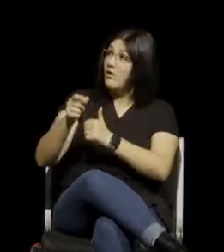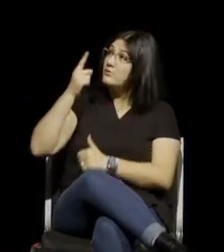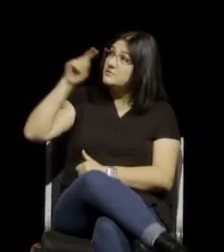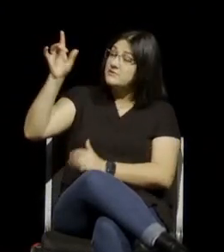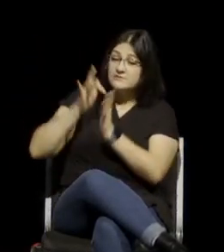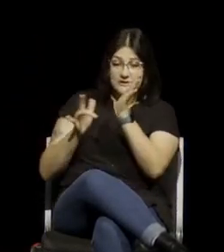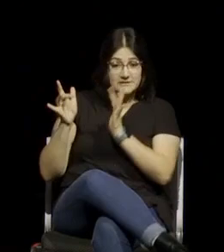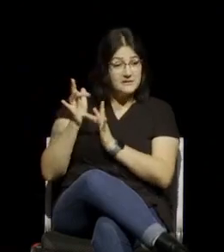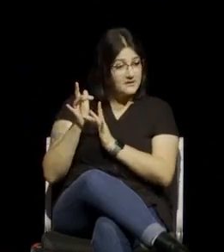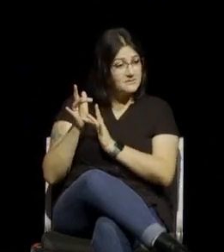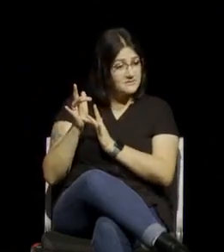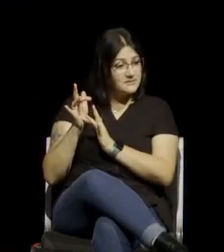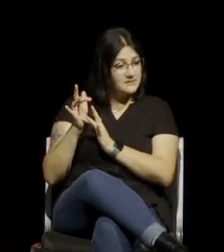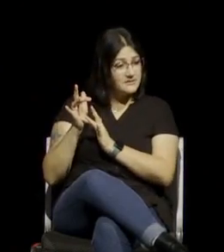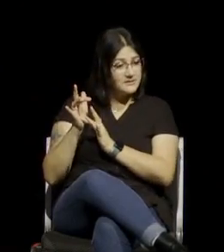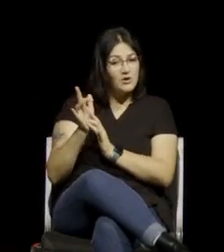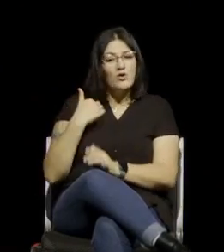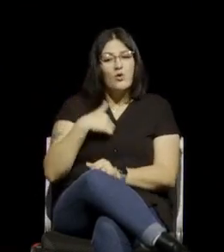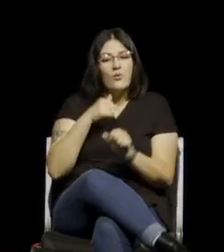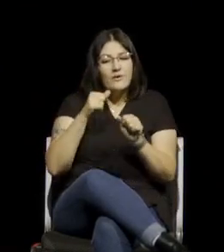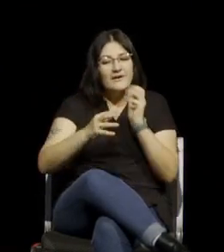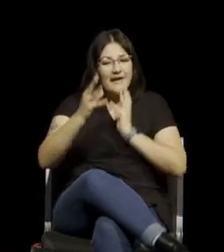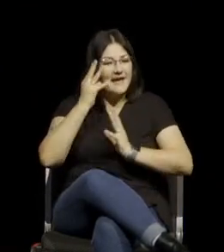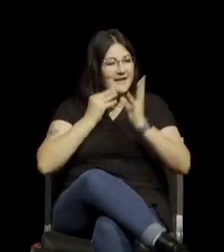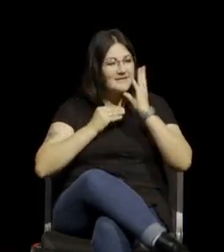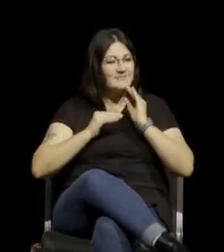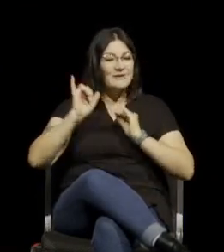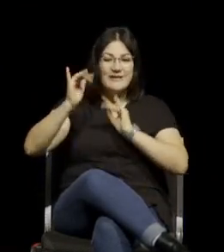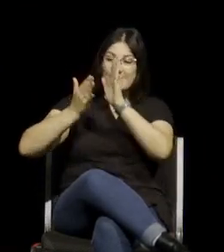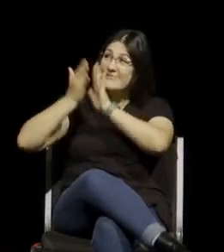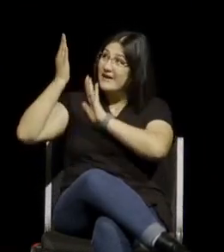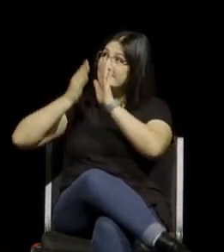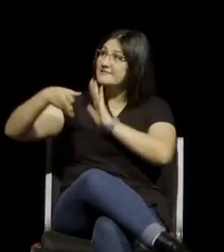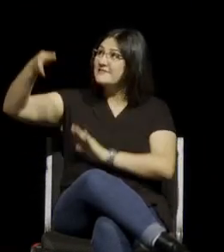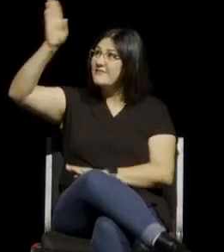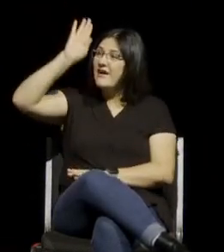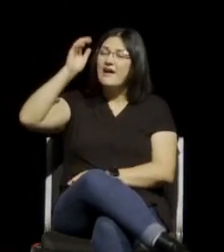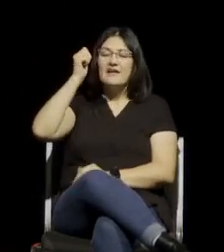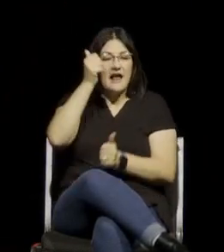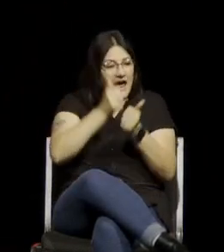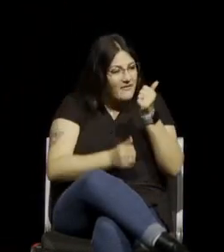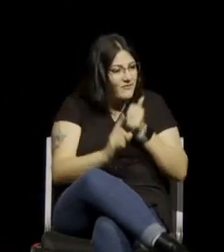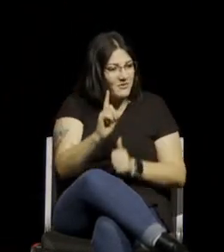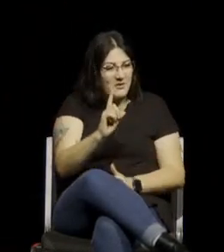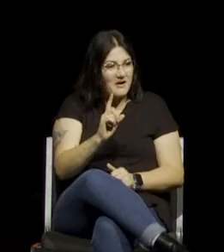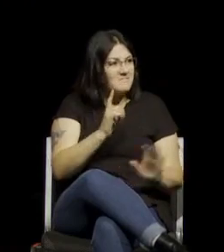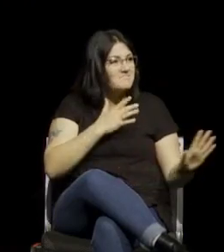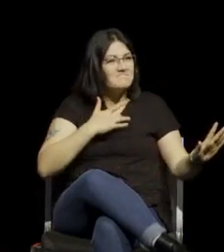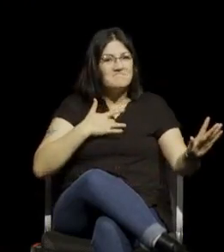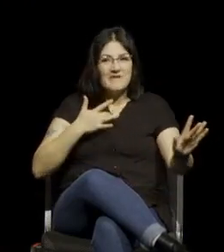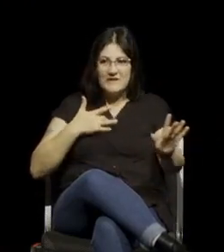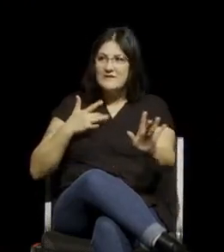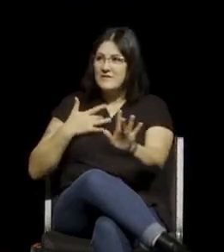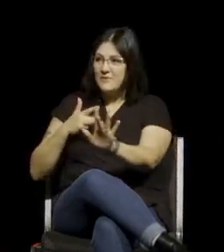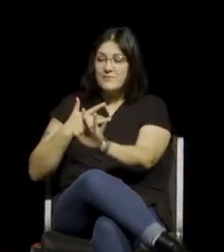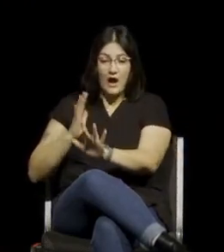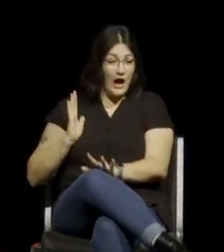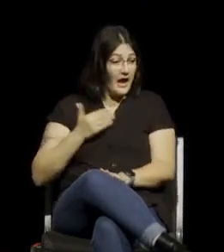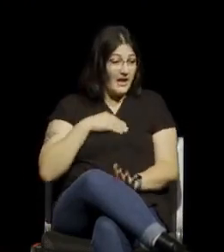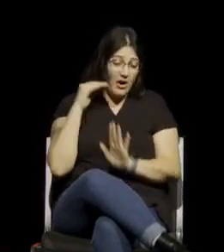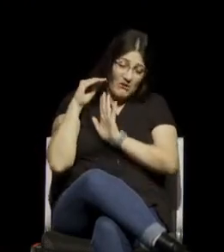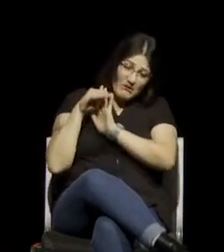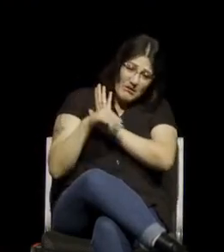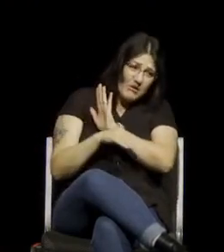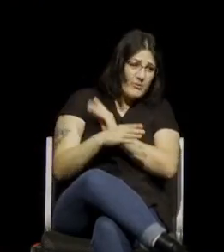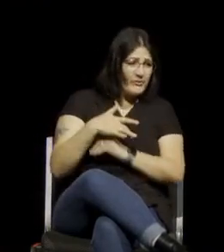Jesus, we get to experience the presence of God everywhere we go. In our lowest moments when